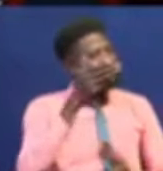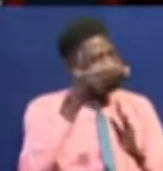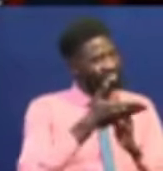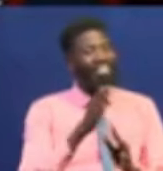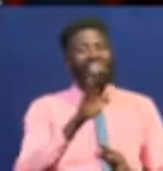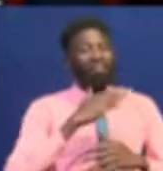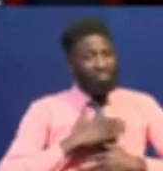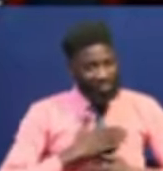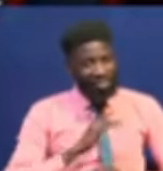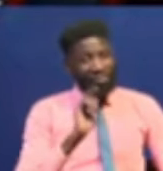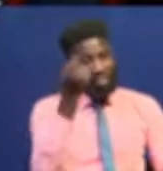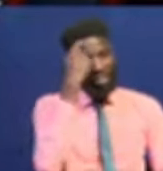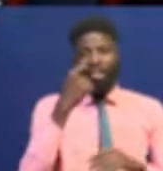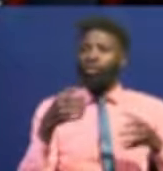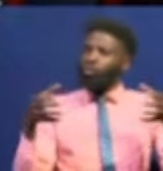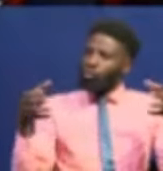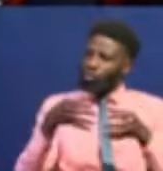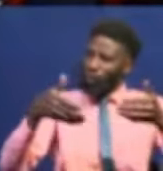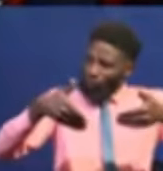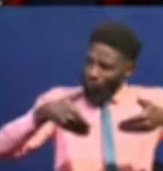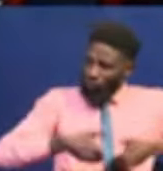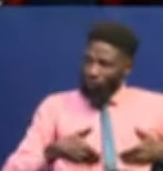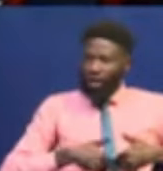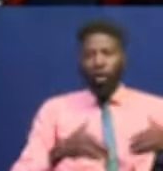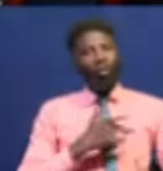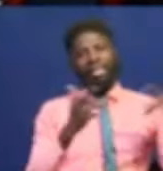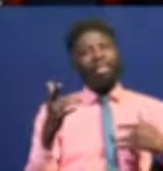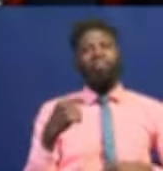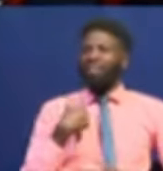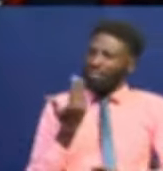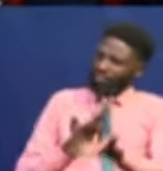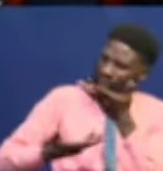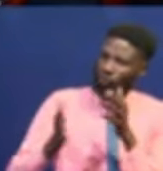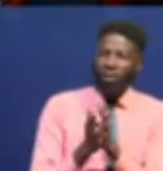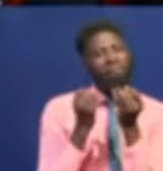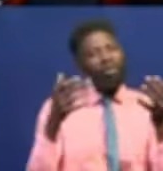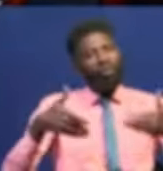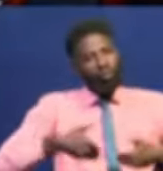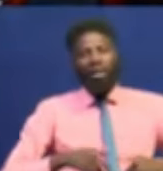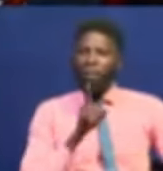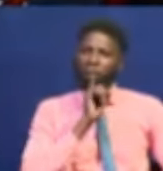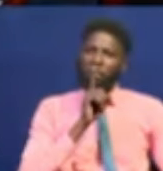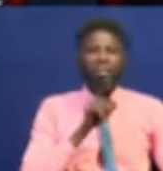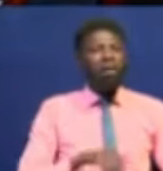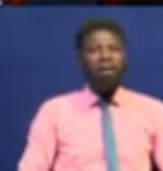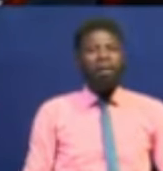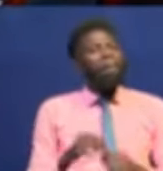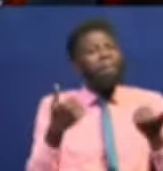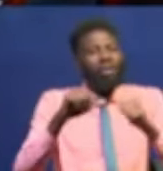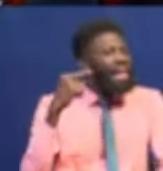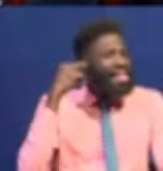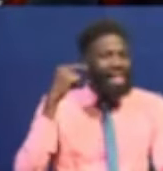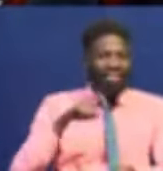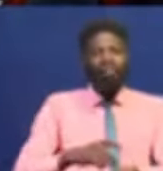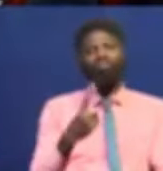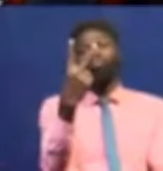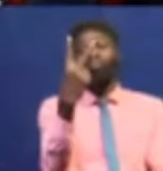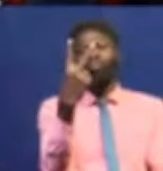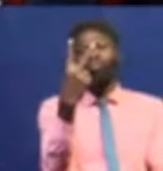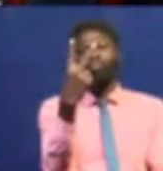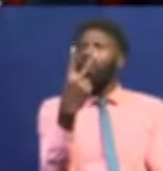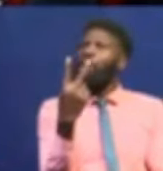the concern I've heard from the young people, because I've been speaking to a lot of them, And they said they haven't heard you. In the two statements,